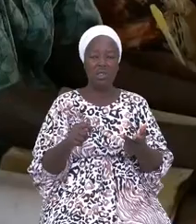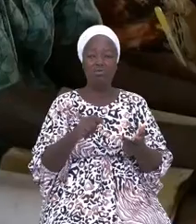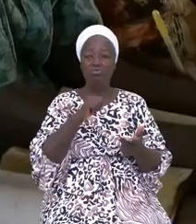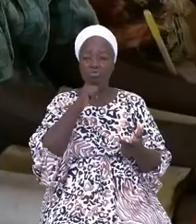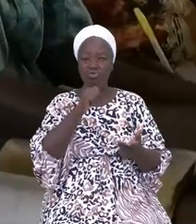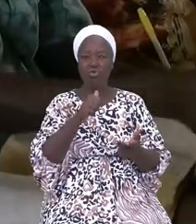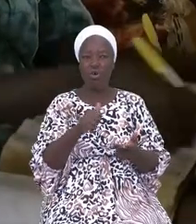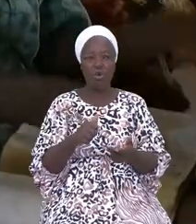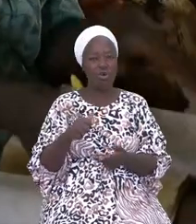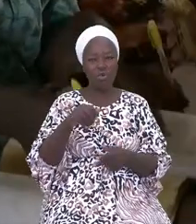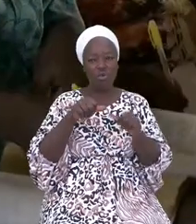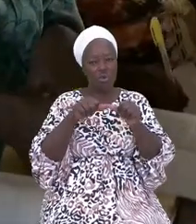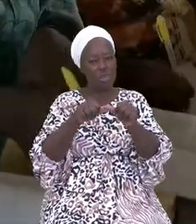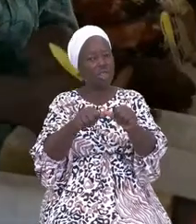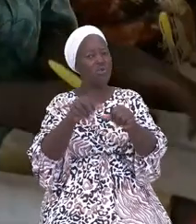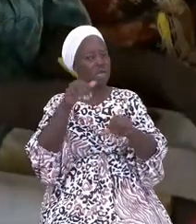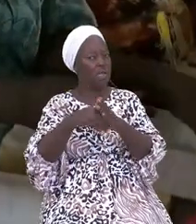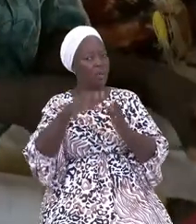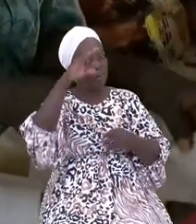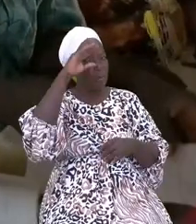inconsistency in man's